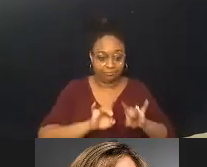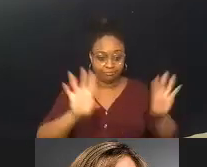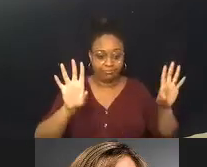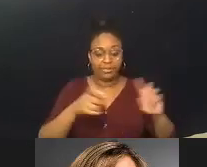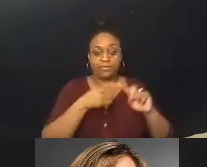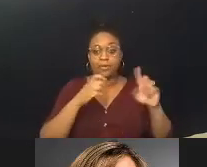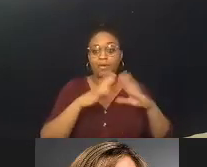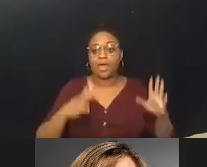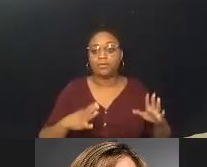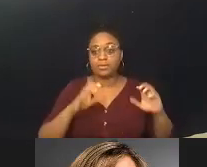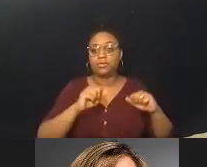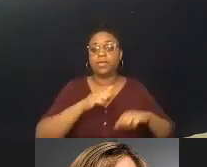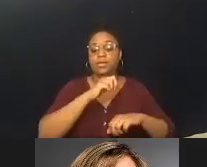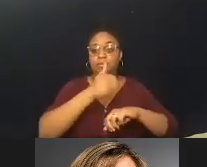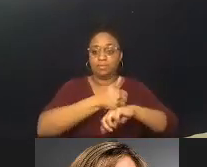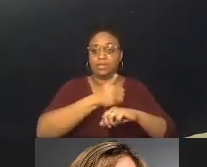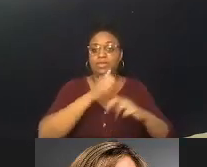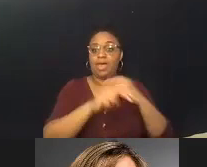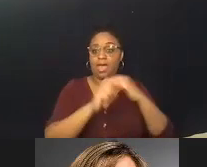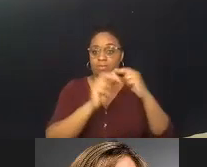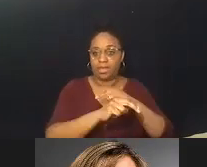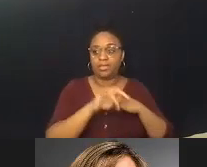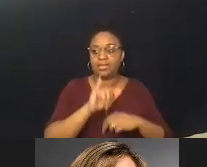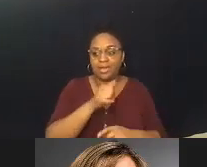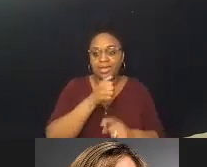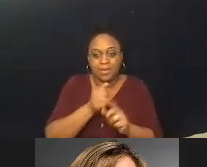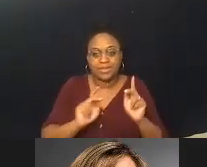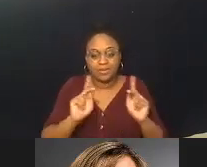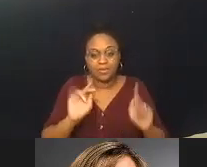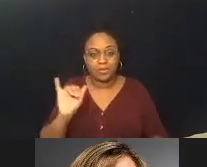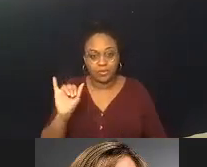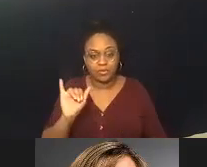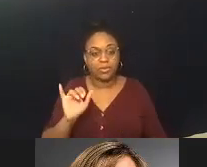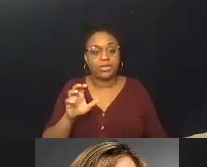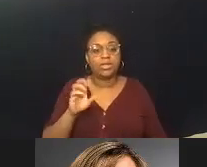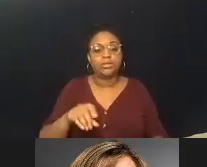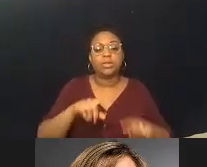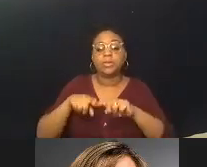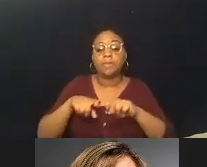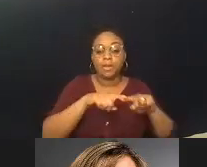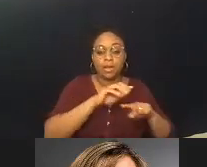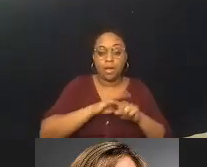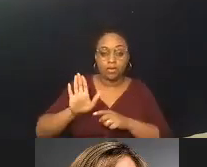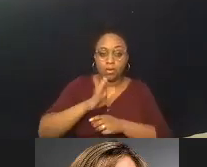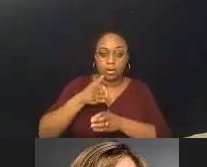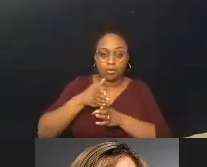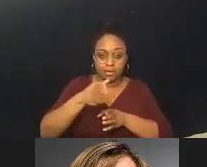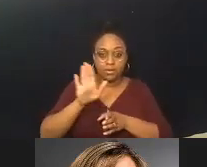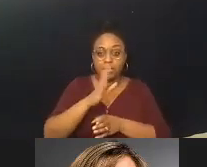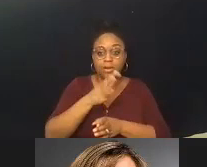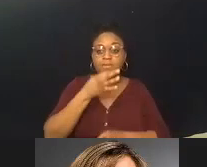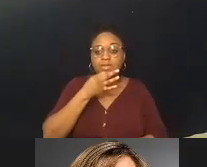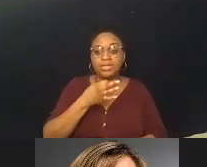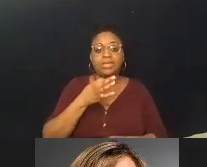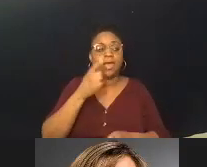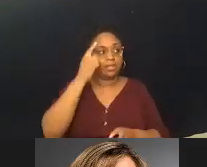And that had an impact, right? And so I think depending on your field, depending on your, kind of what you're teaching, I think trying